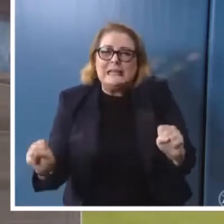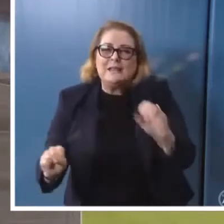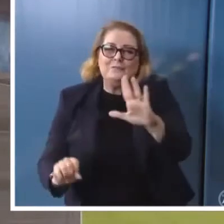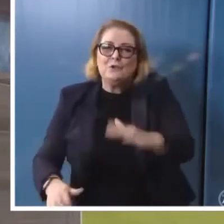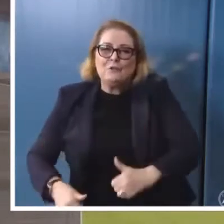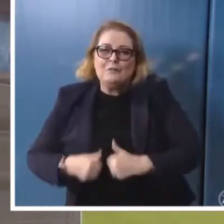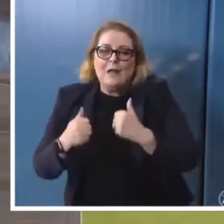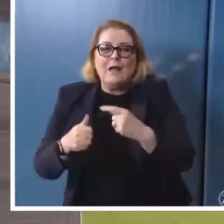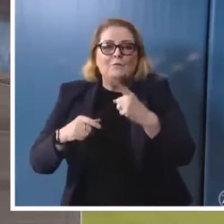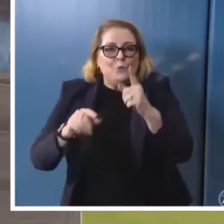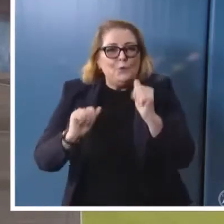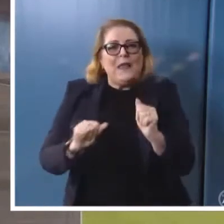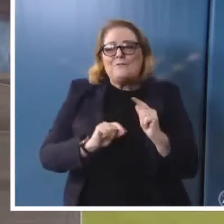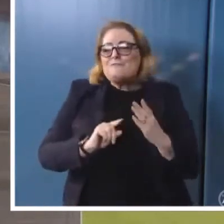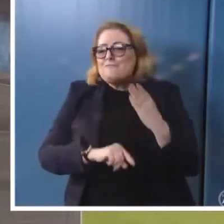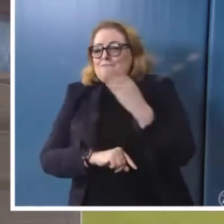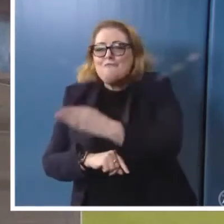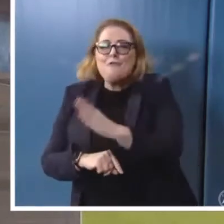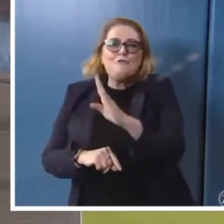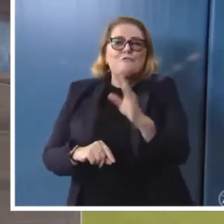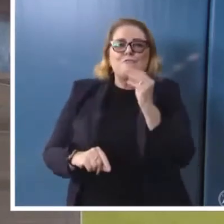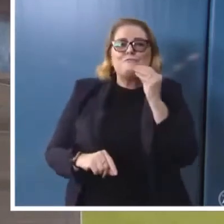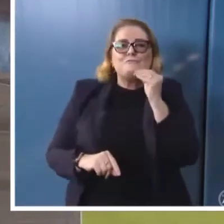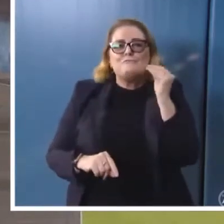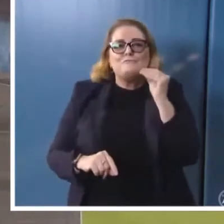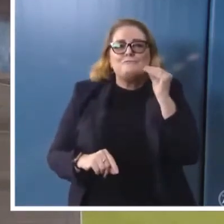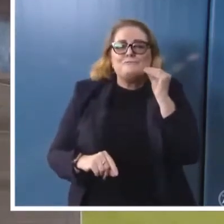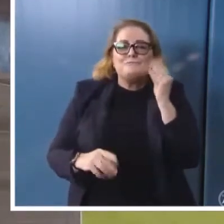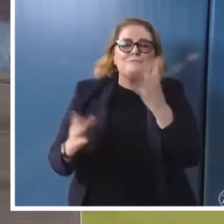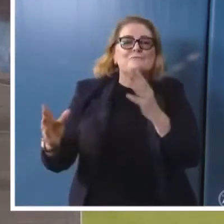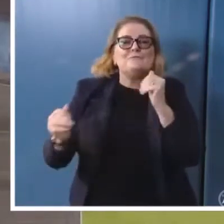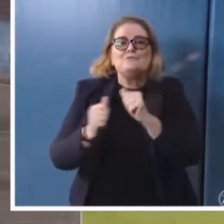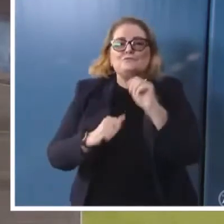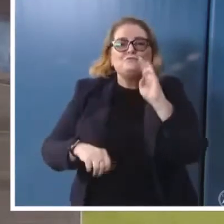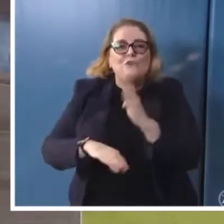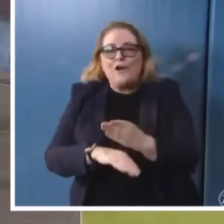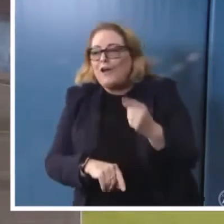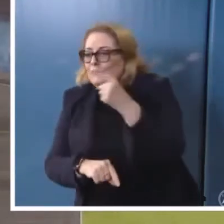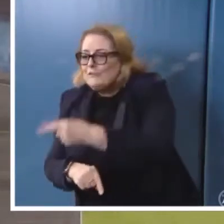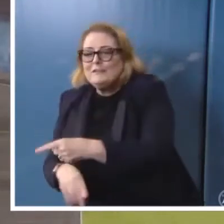daughter's basketball game, show up for shift work without fearing an infection.